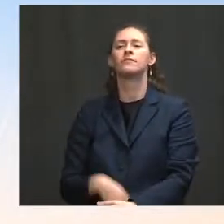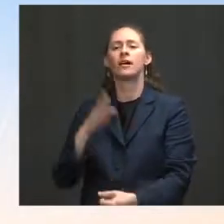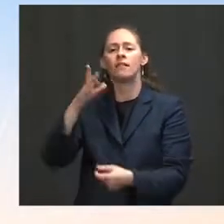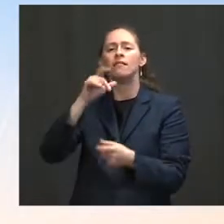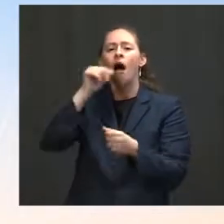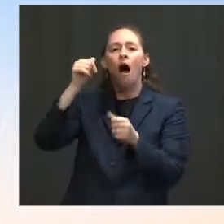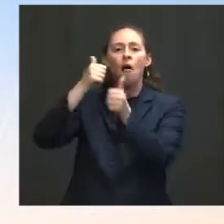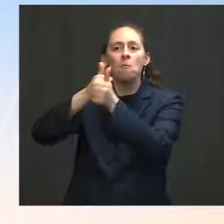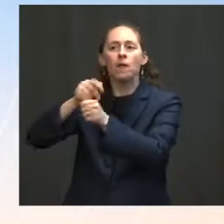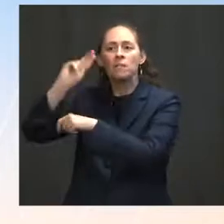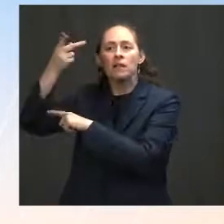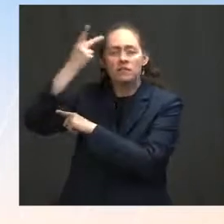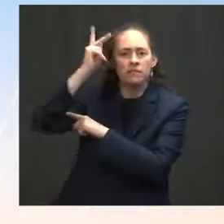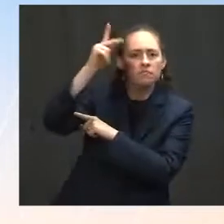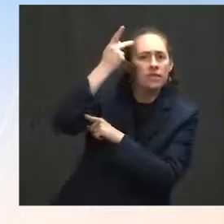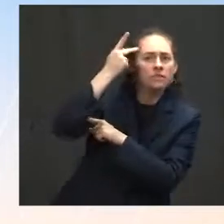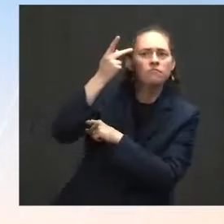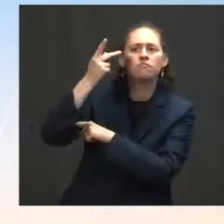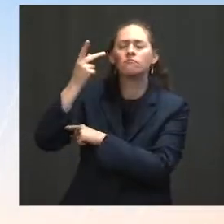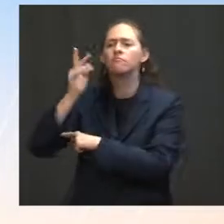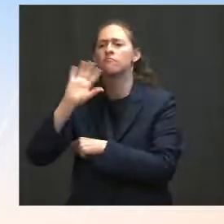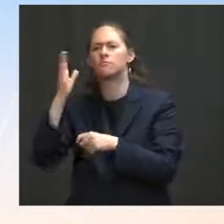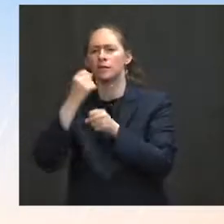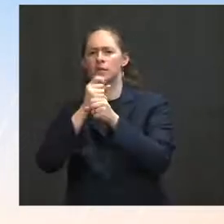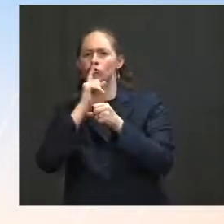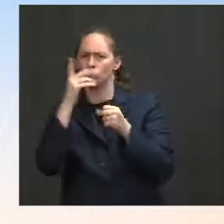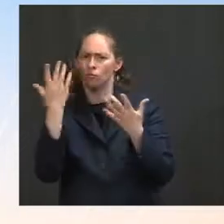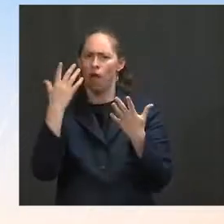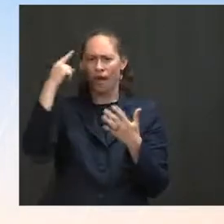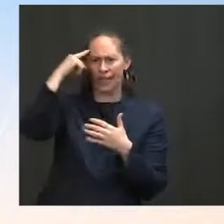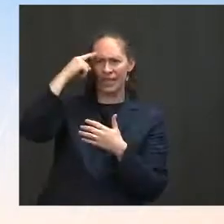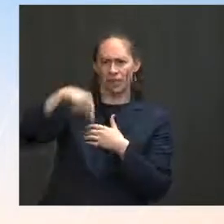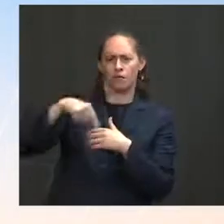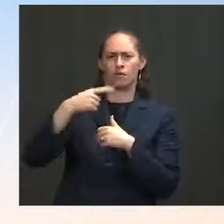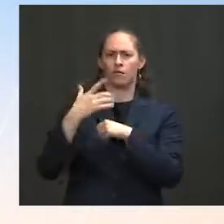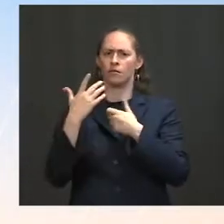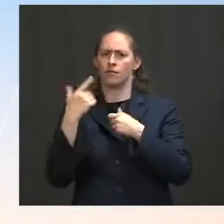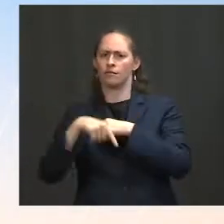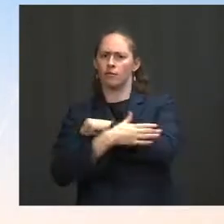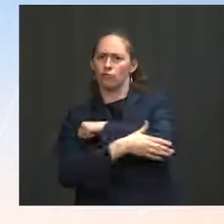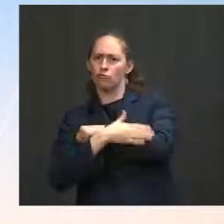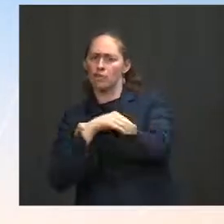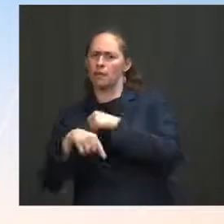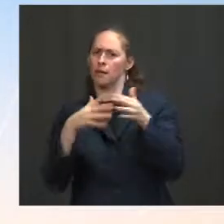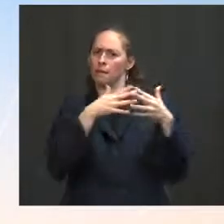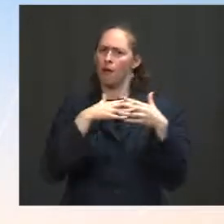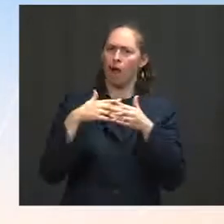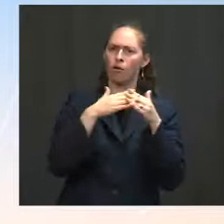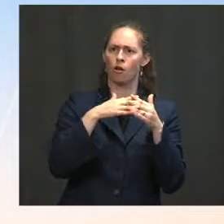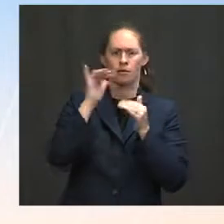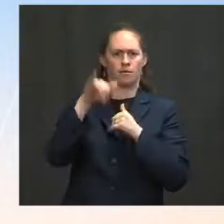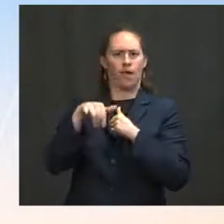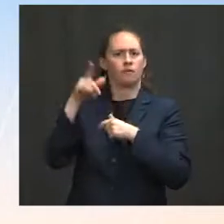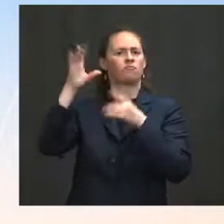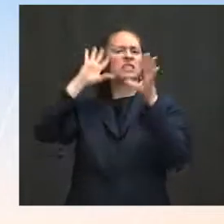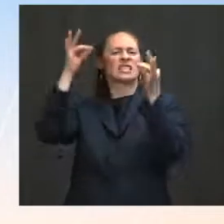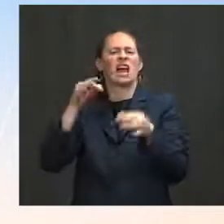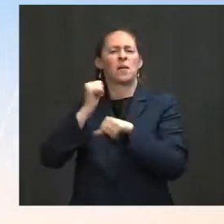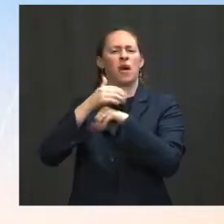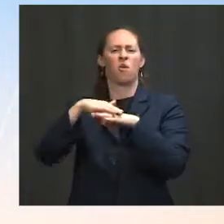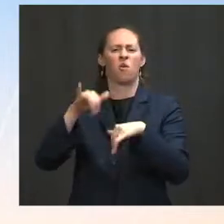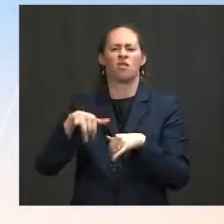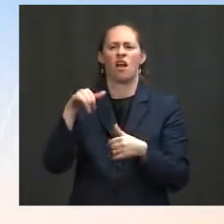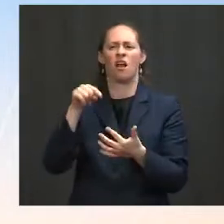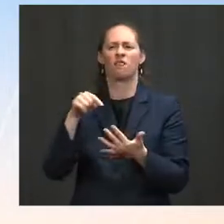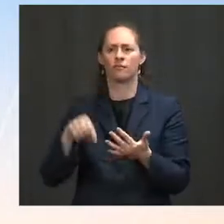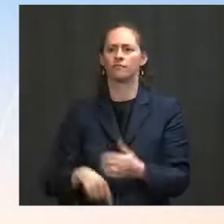of our national security, in the interest of the American people. And certainly, I know you alluded to this, but I don't think anyone expects him or us to